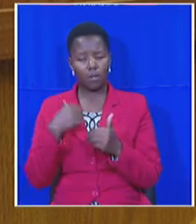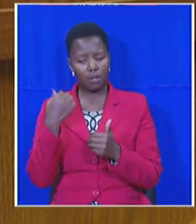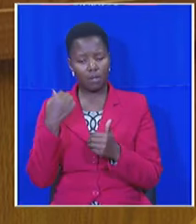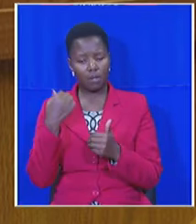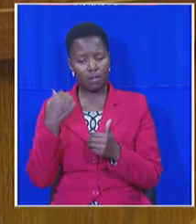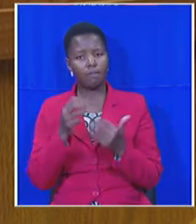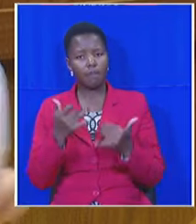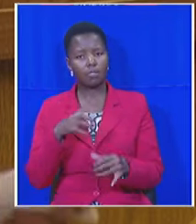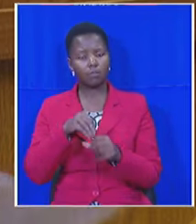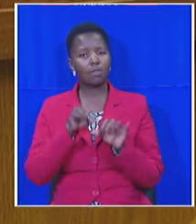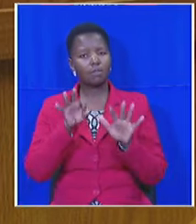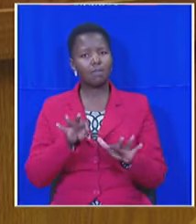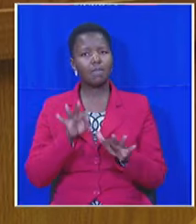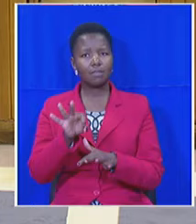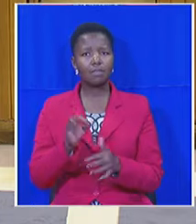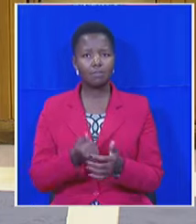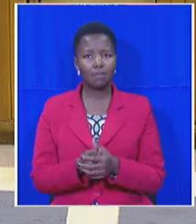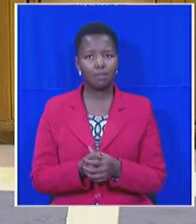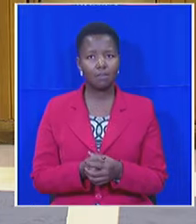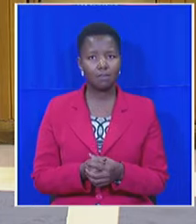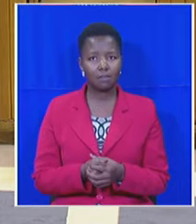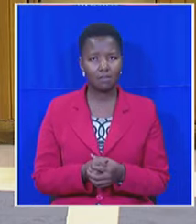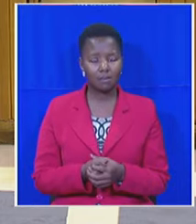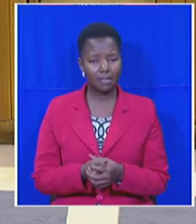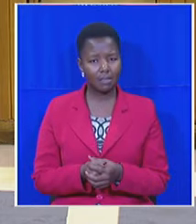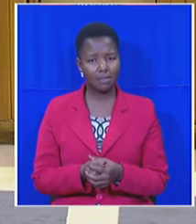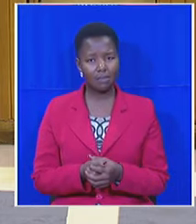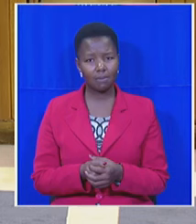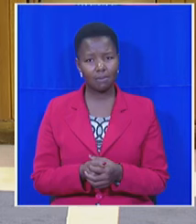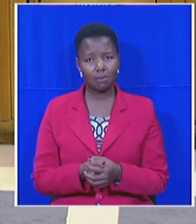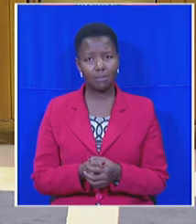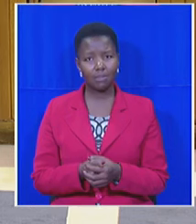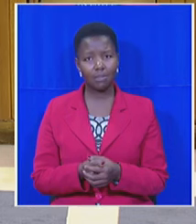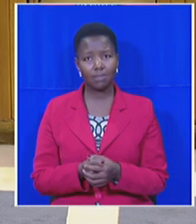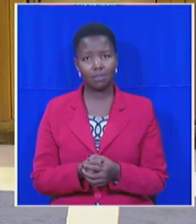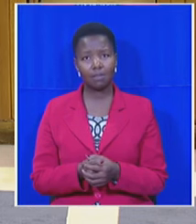13. Are there any further declarations?